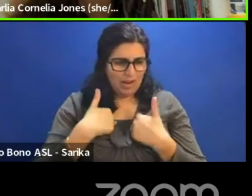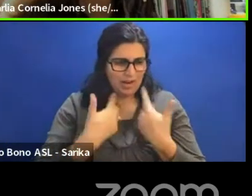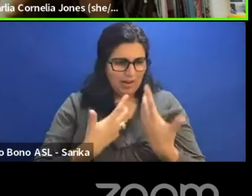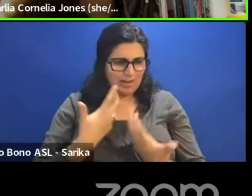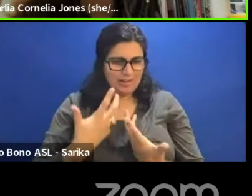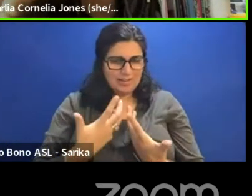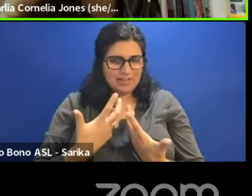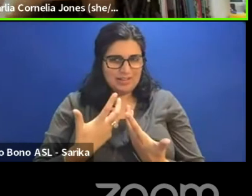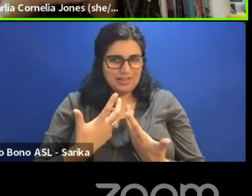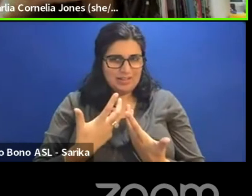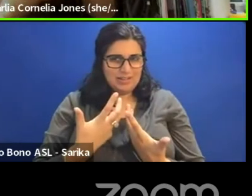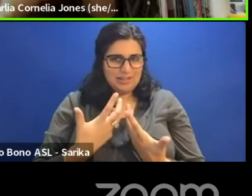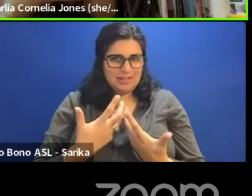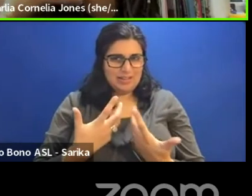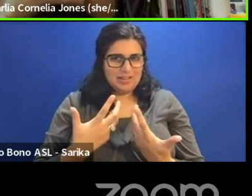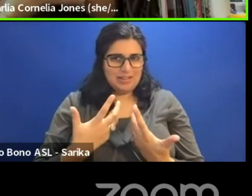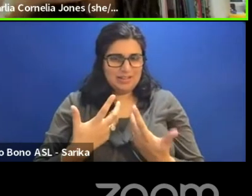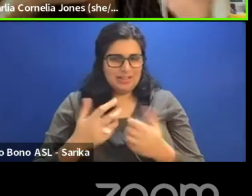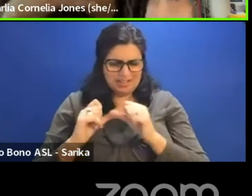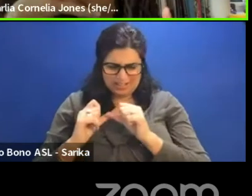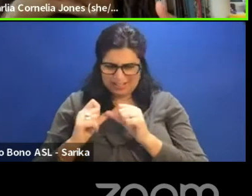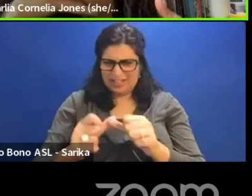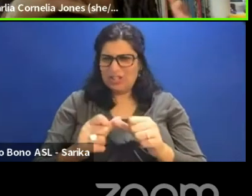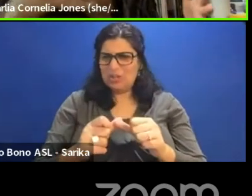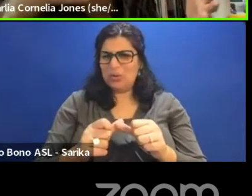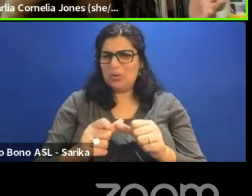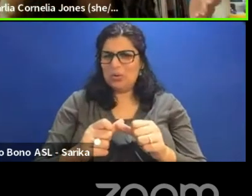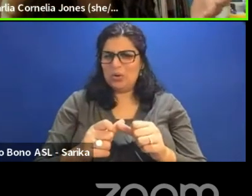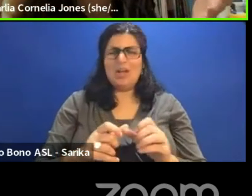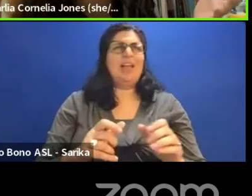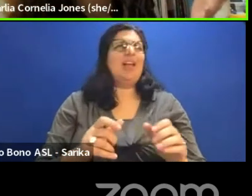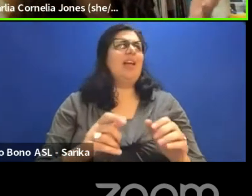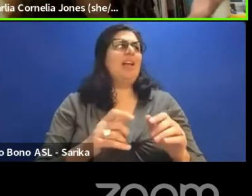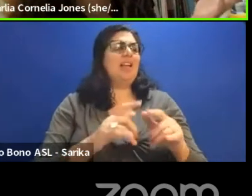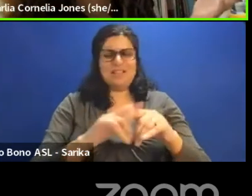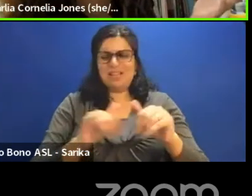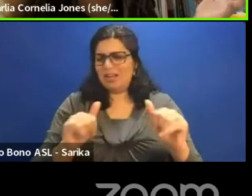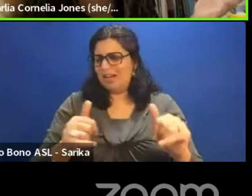know, continue this, and myself having the